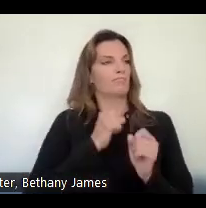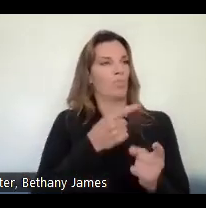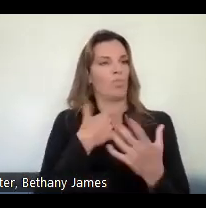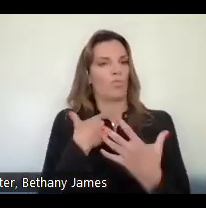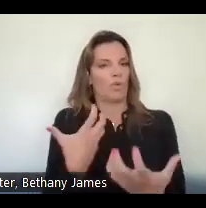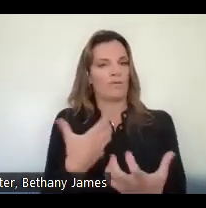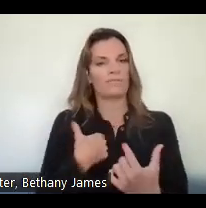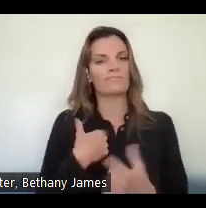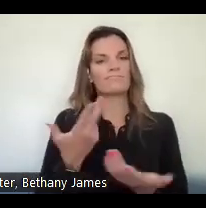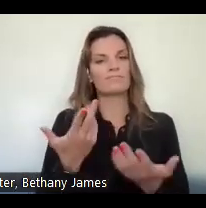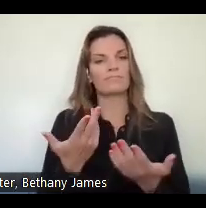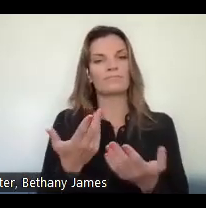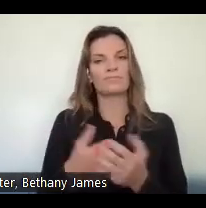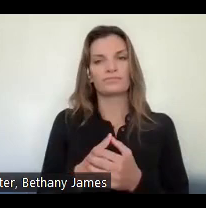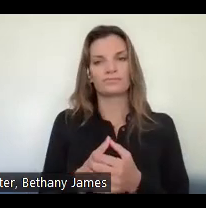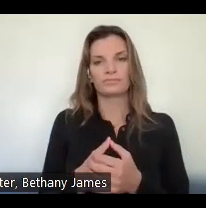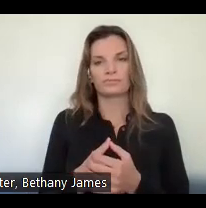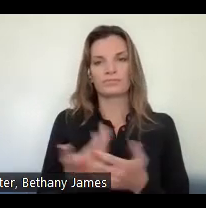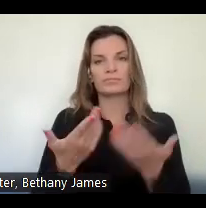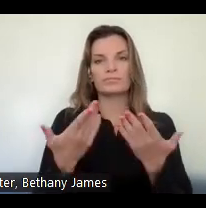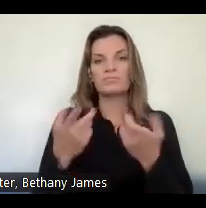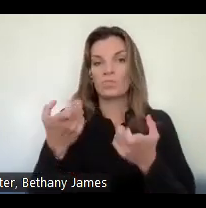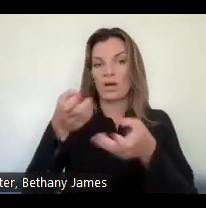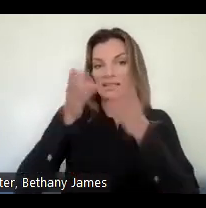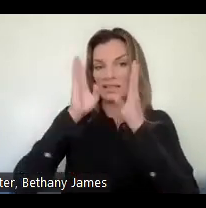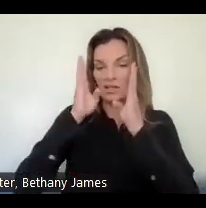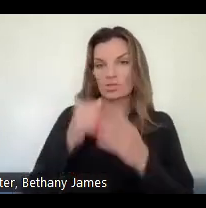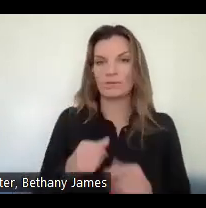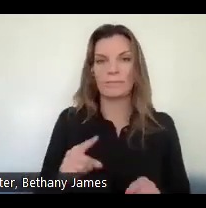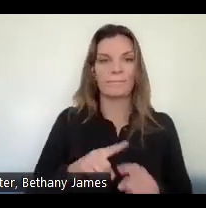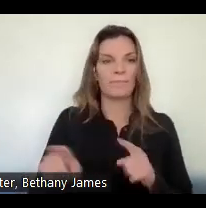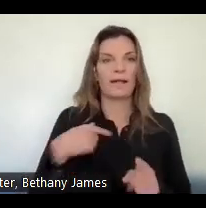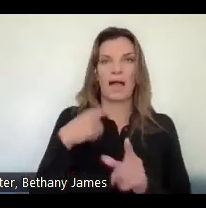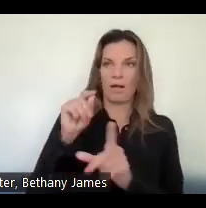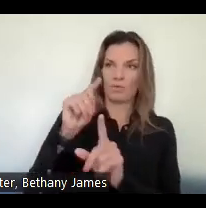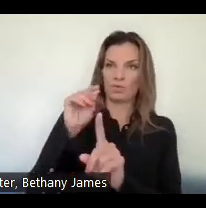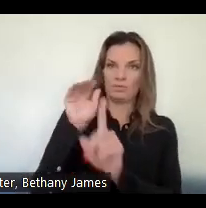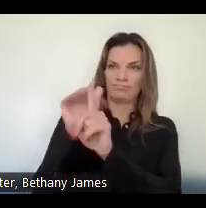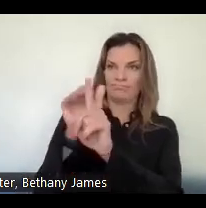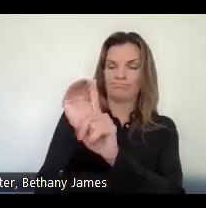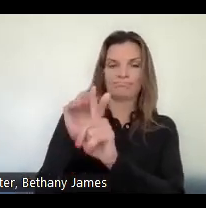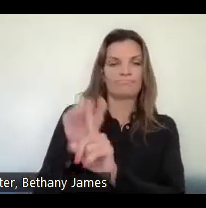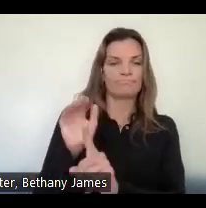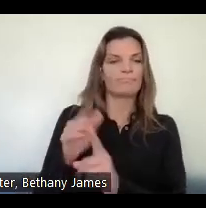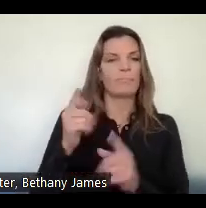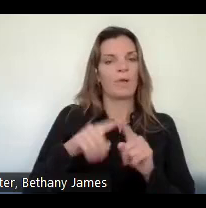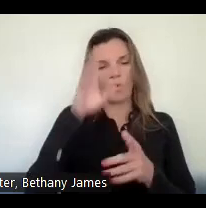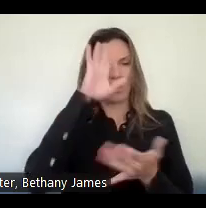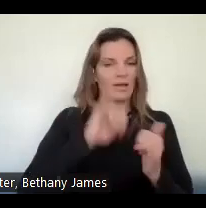to express that they want some attention from you and they don't know another way to do it. It also does definitely serve